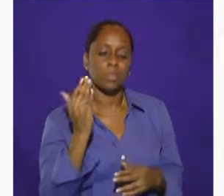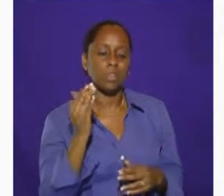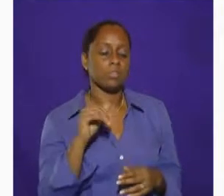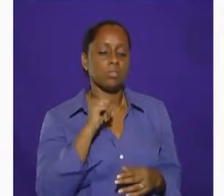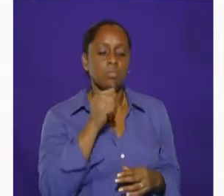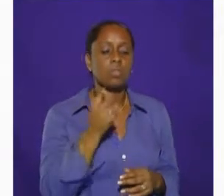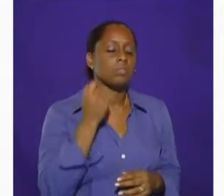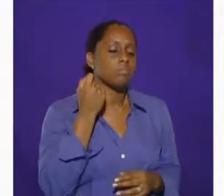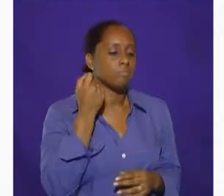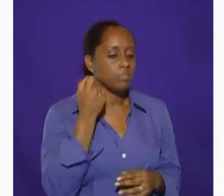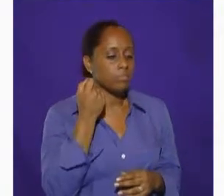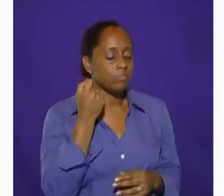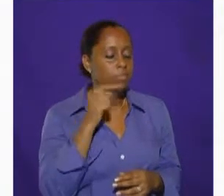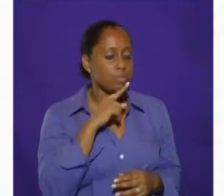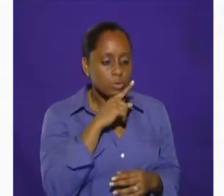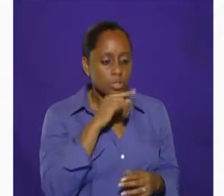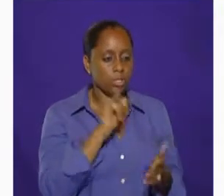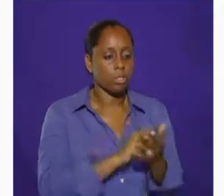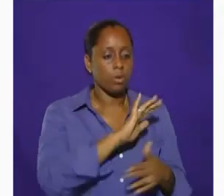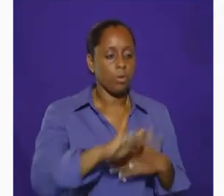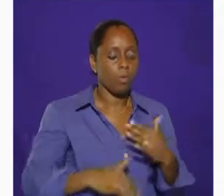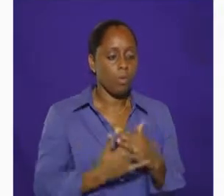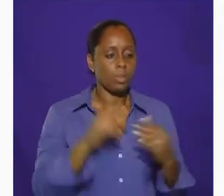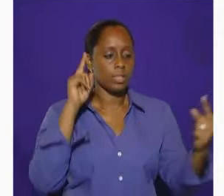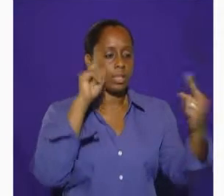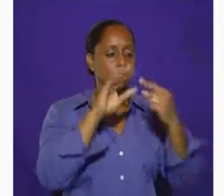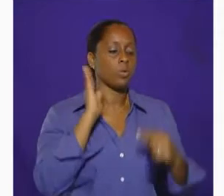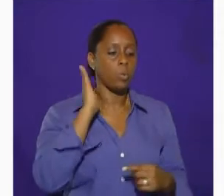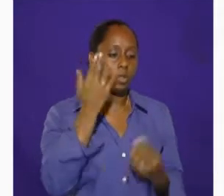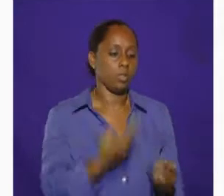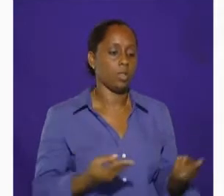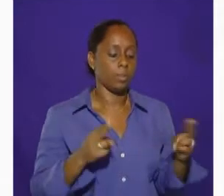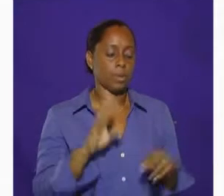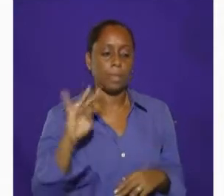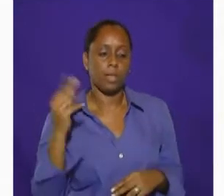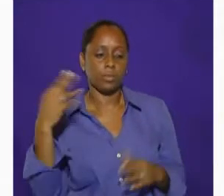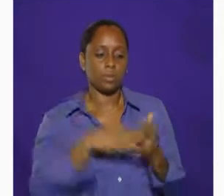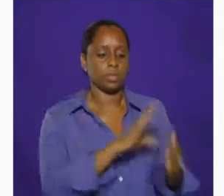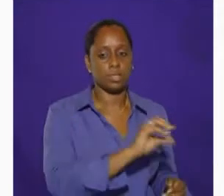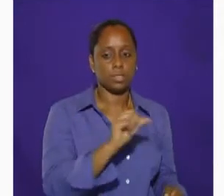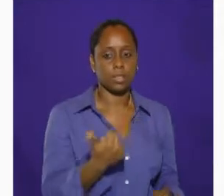all targets will be achieved globally by 2010.